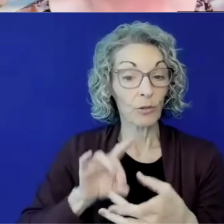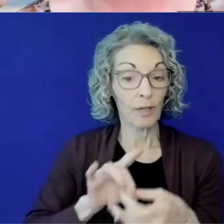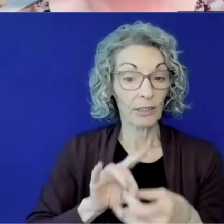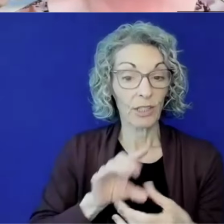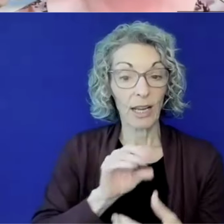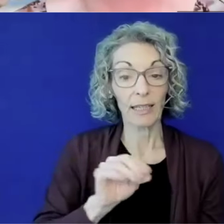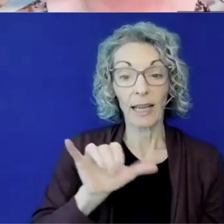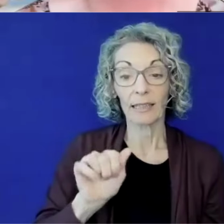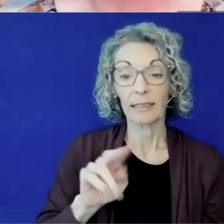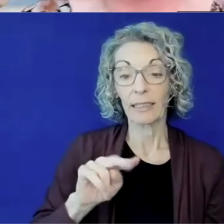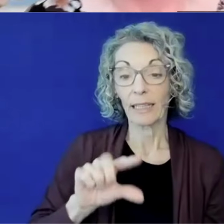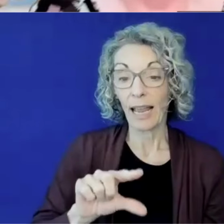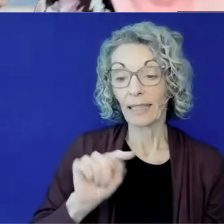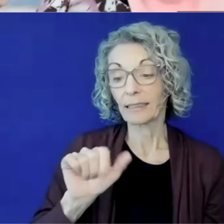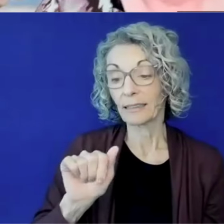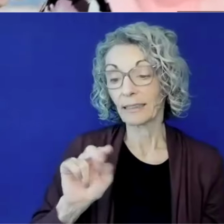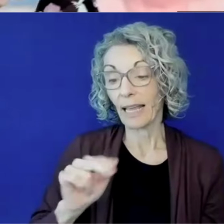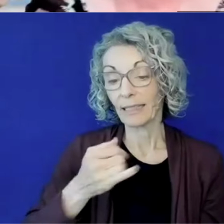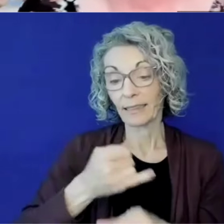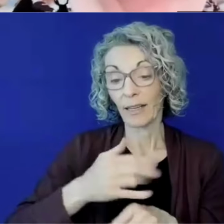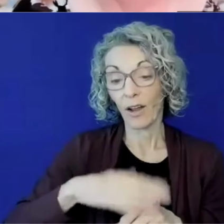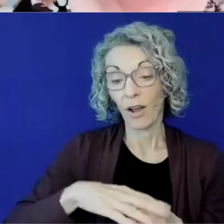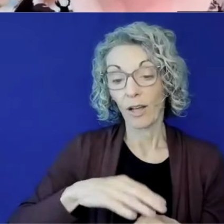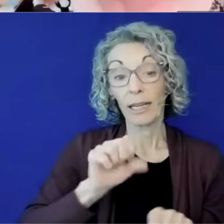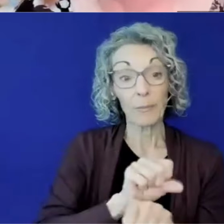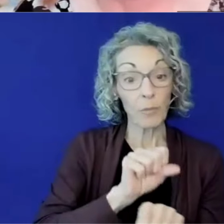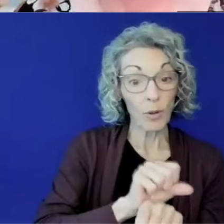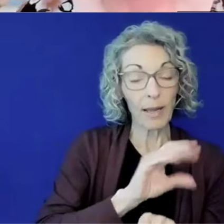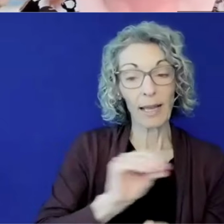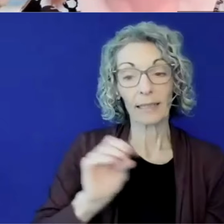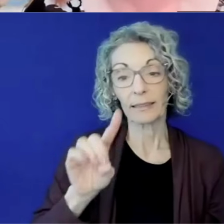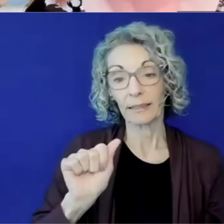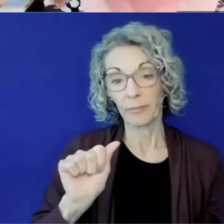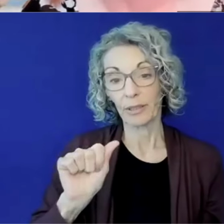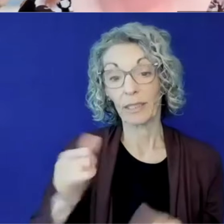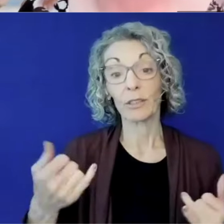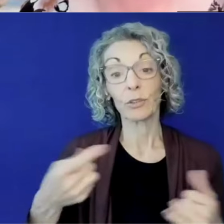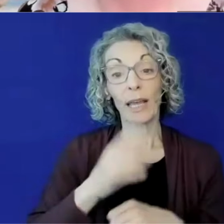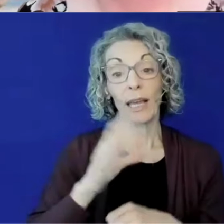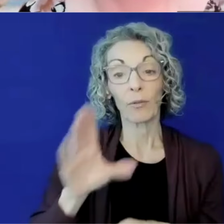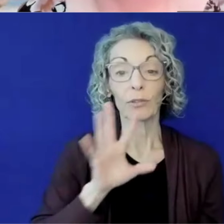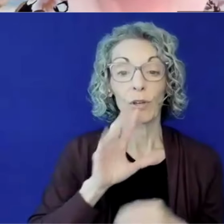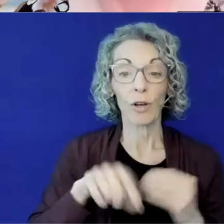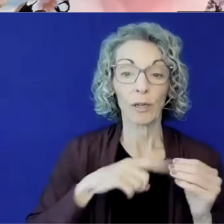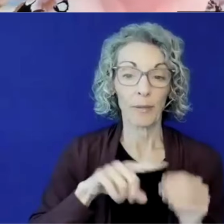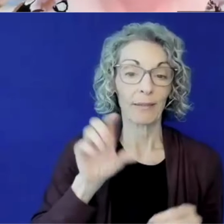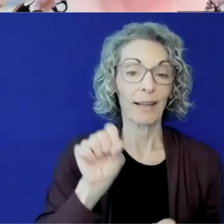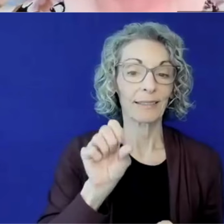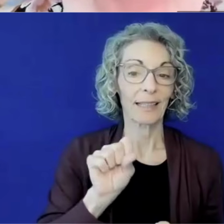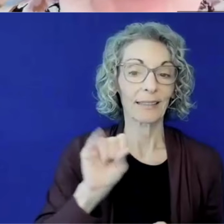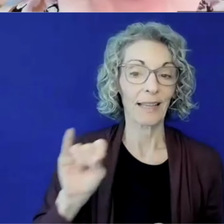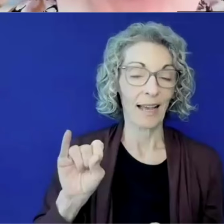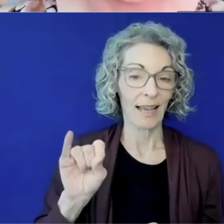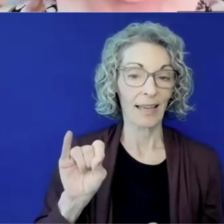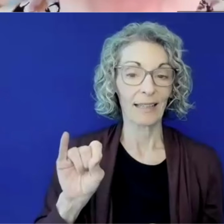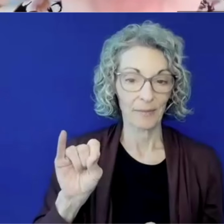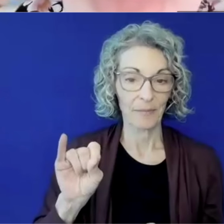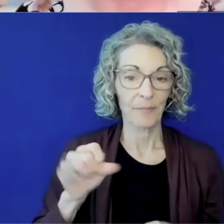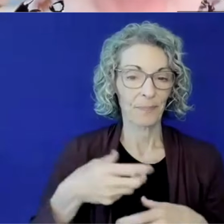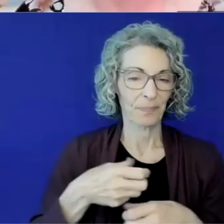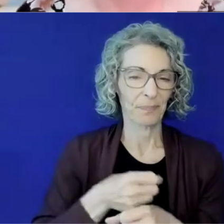Institute on Employment and Disability. And I'm going to be talking today about supplemental security income, which I'll be